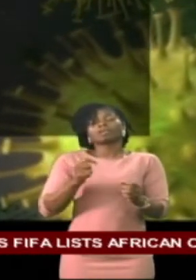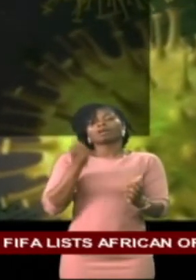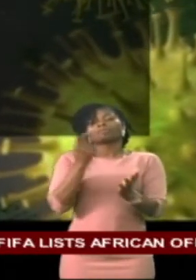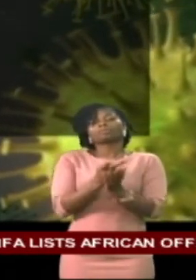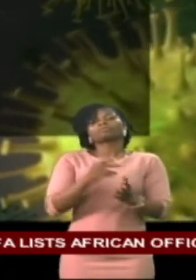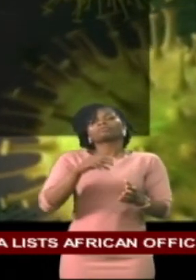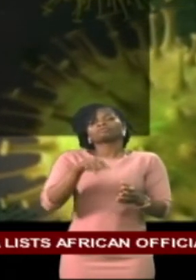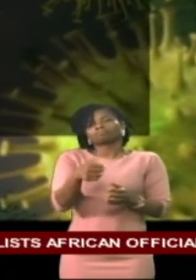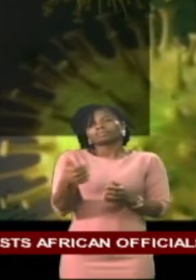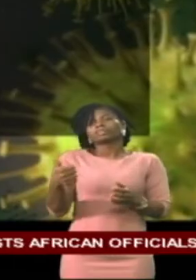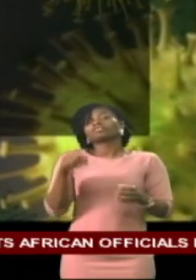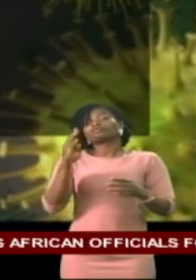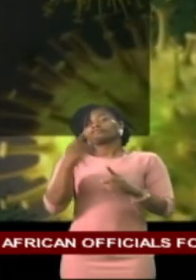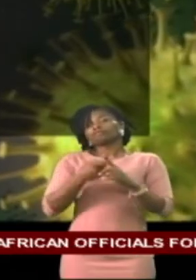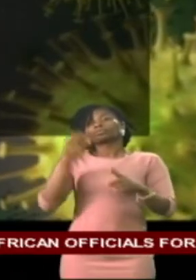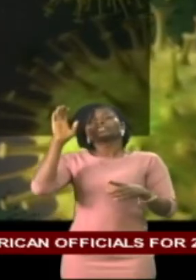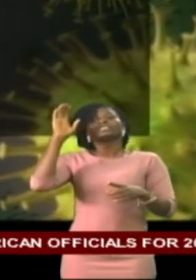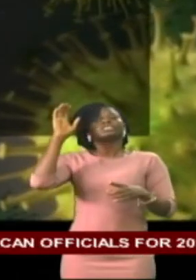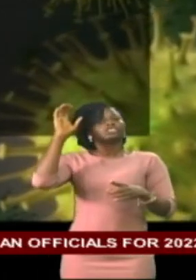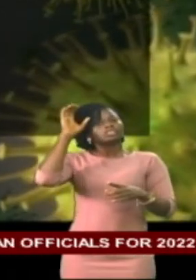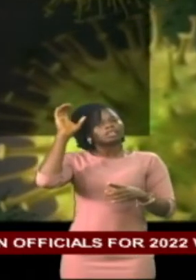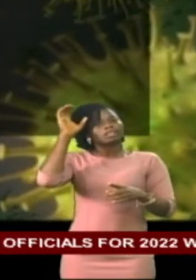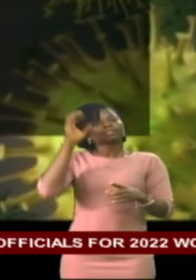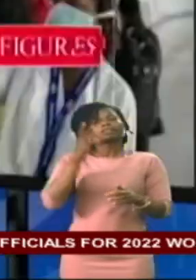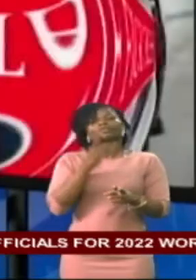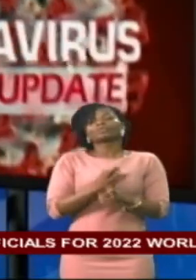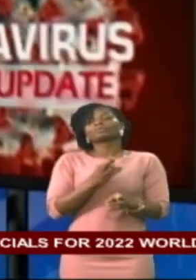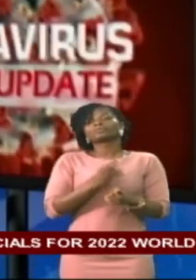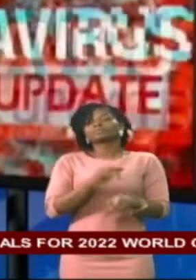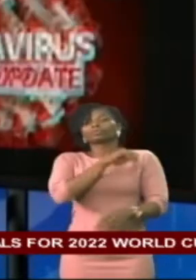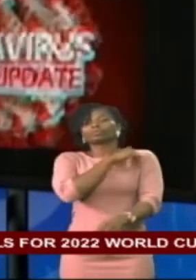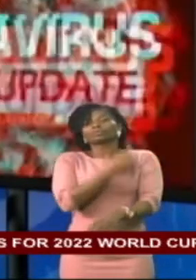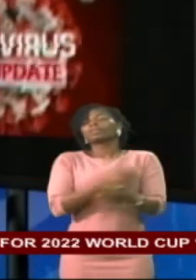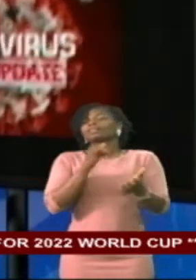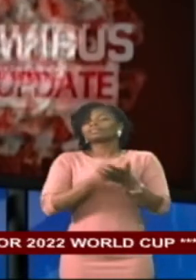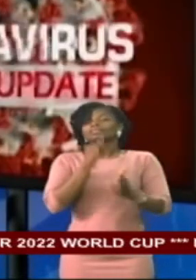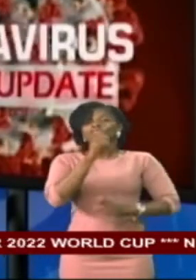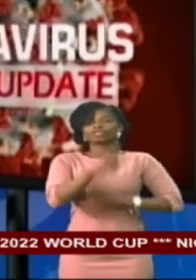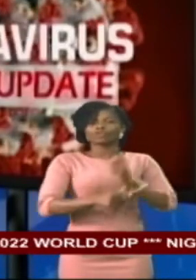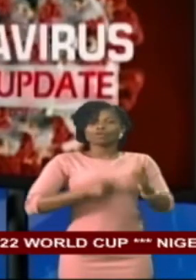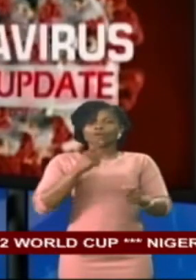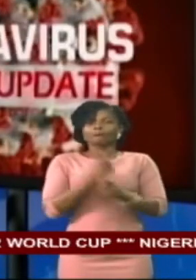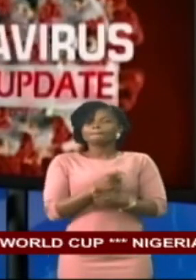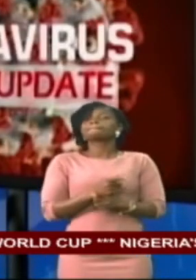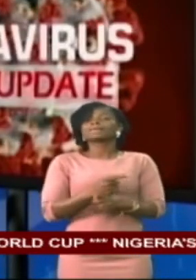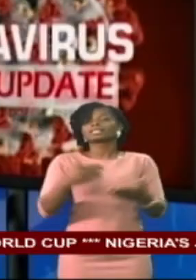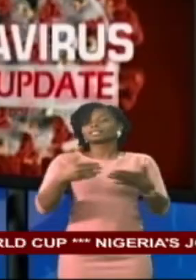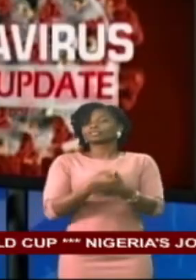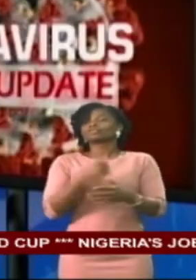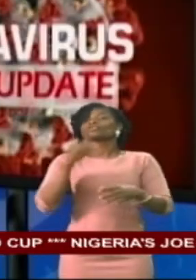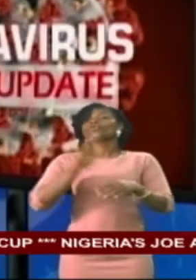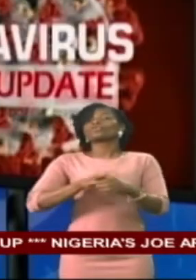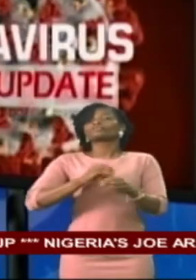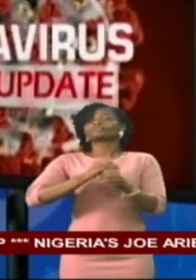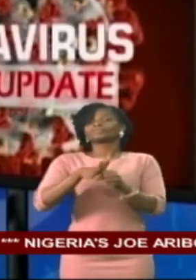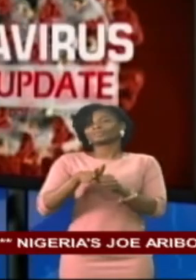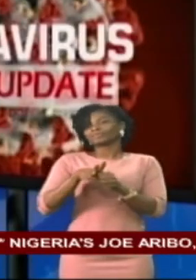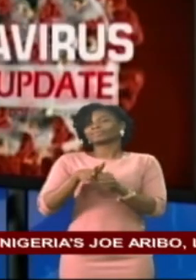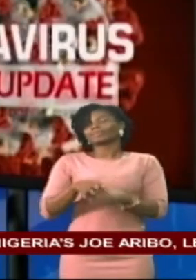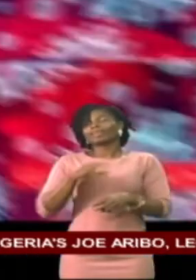1 trial from Chinese regulatory authorities. And that's a global update on COVID-19. Thanks for watching. I am